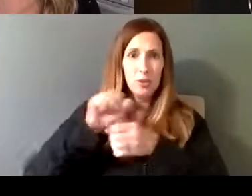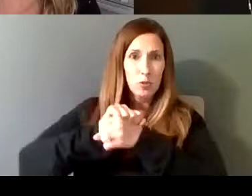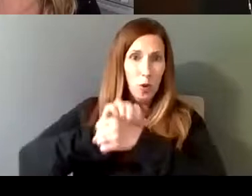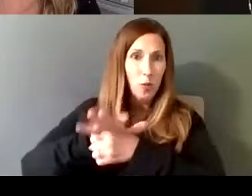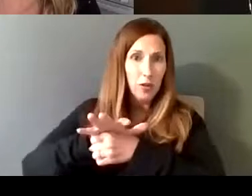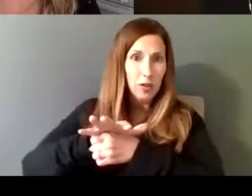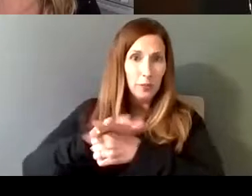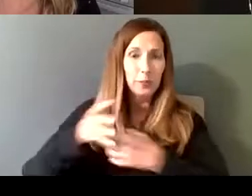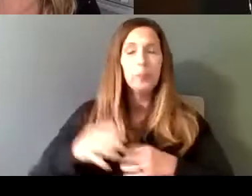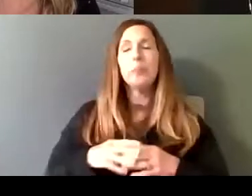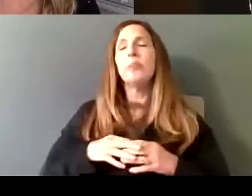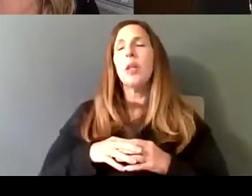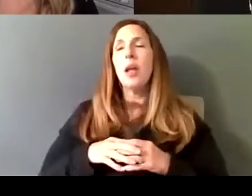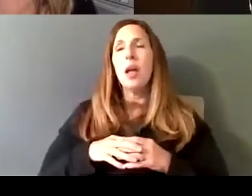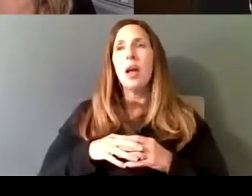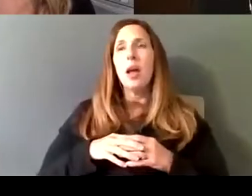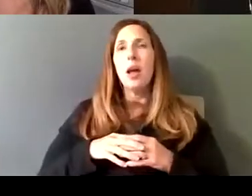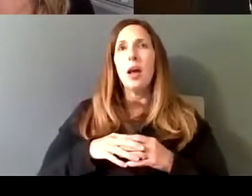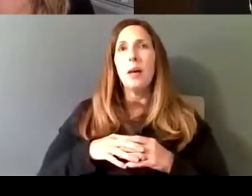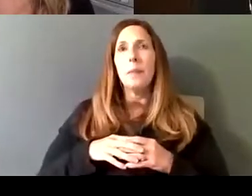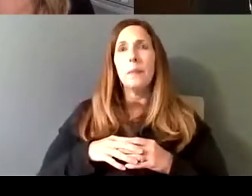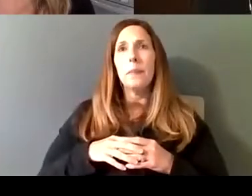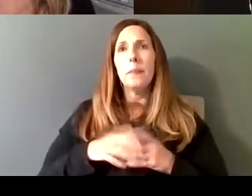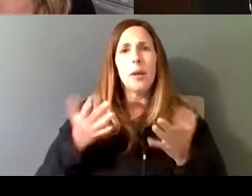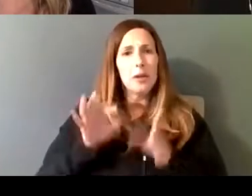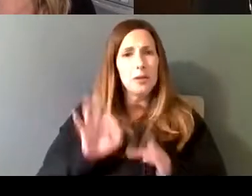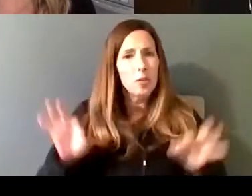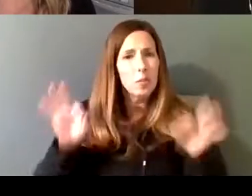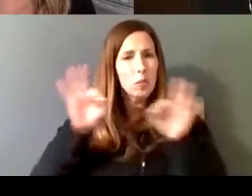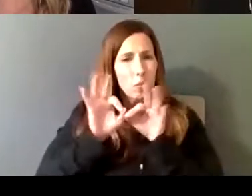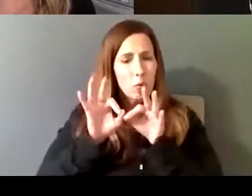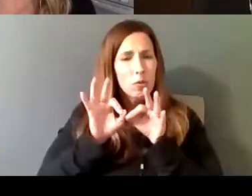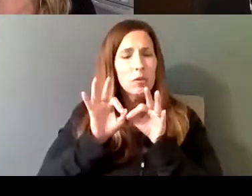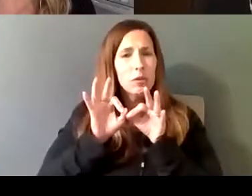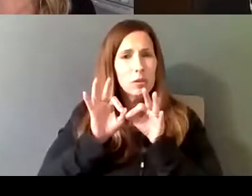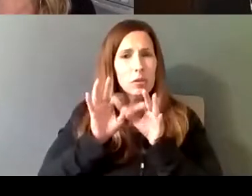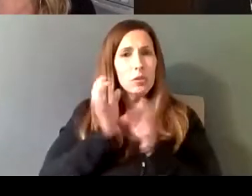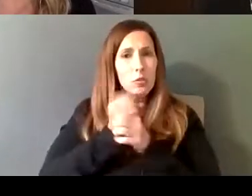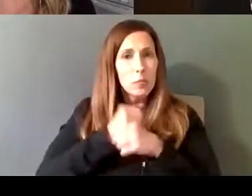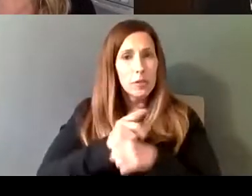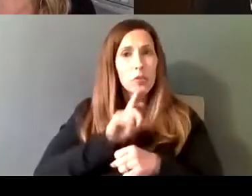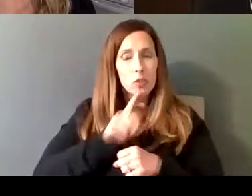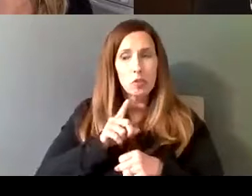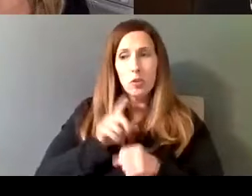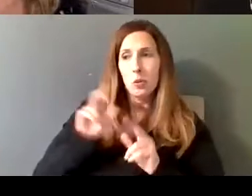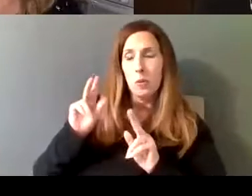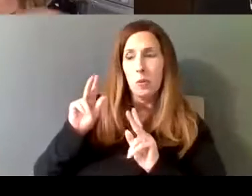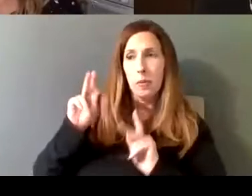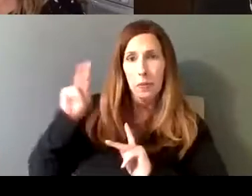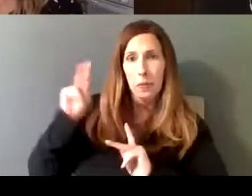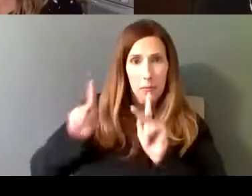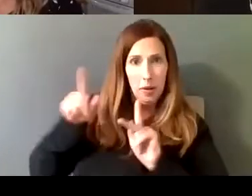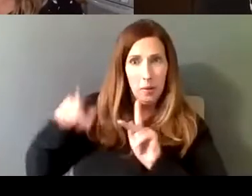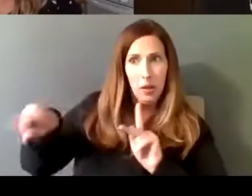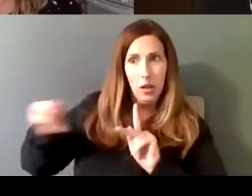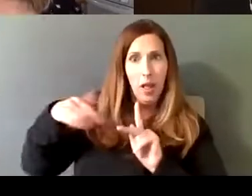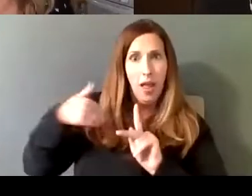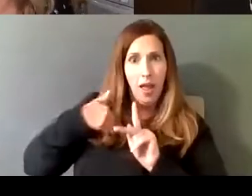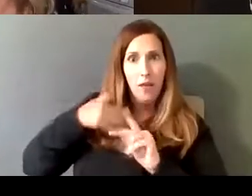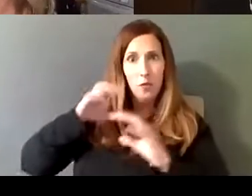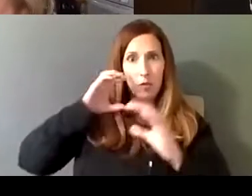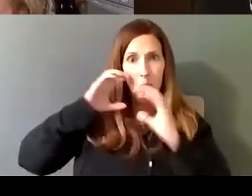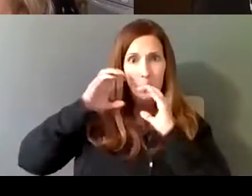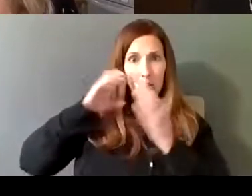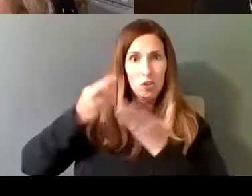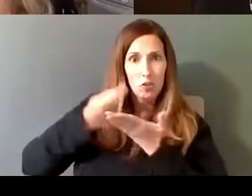that. And I think it's important to make sure that people have the communication